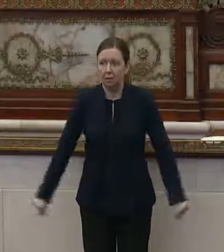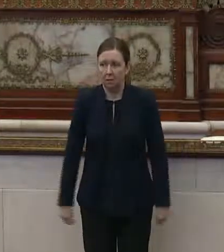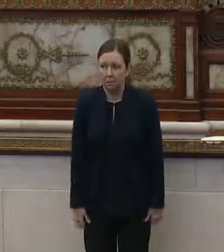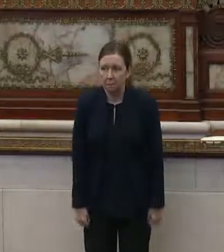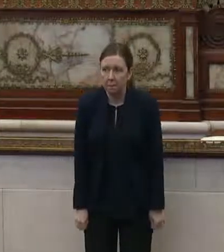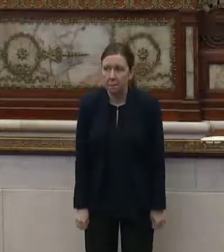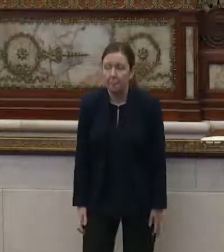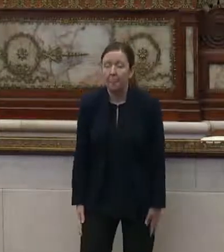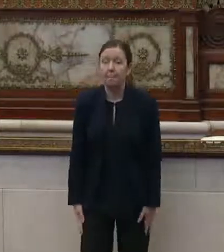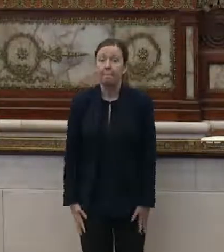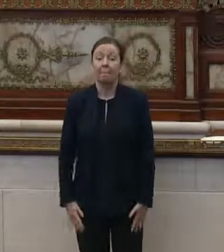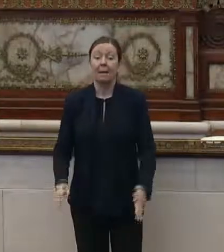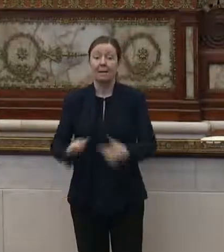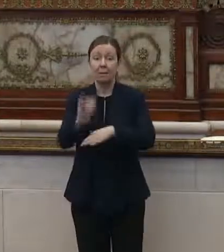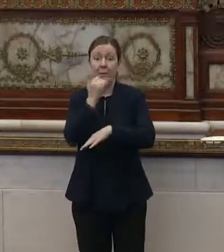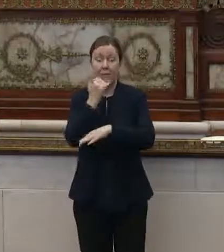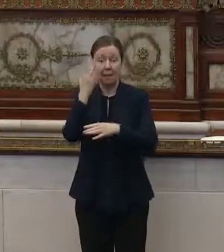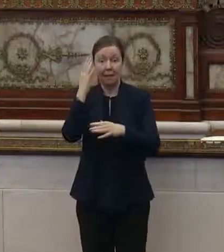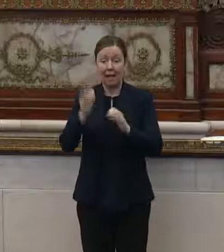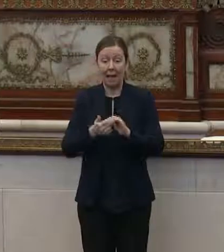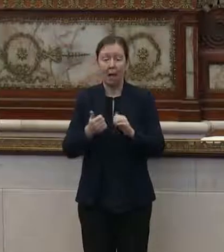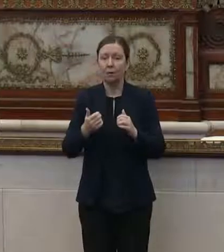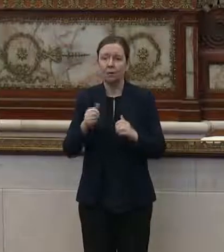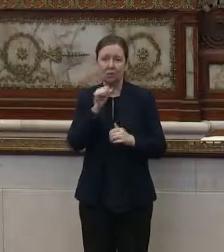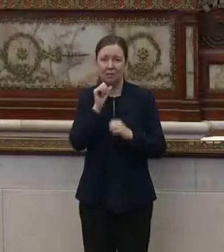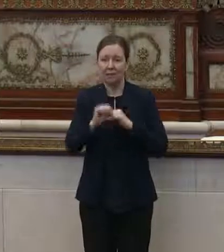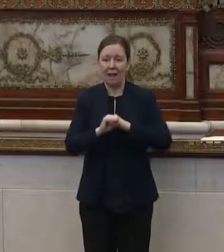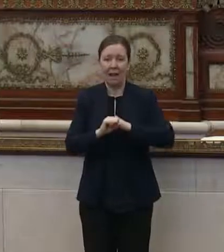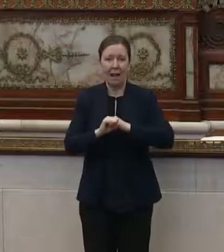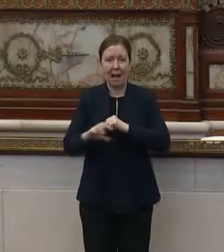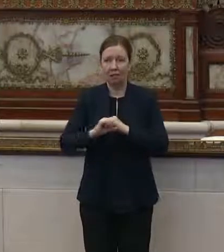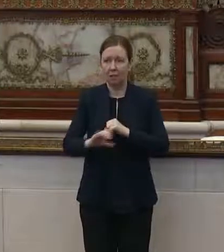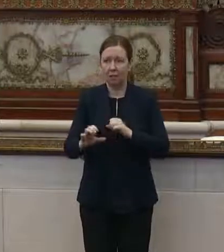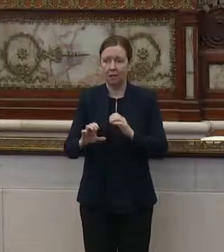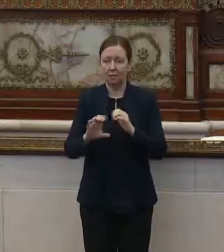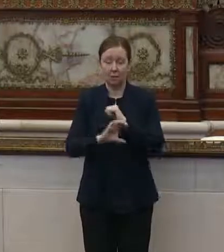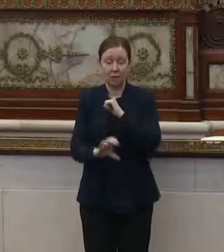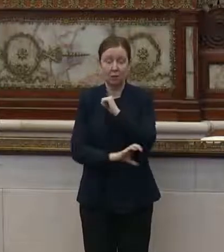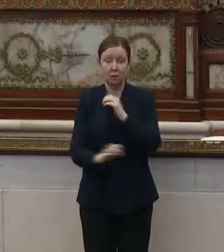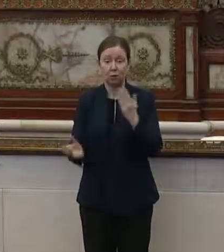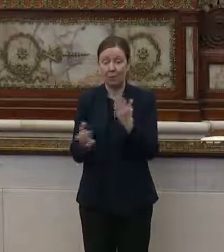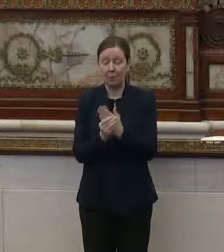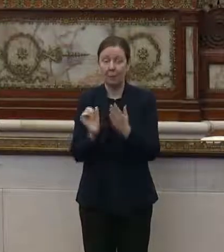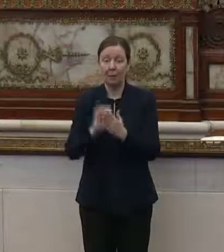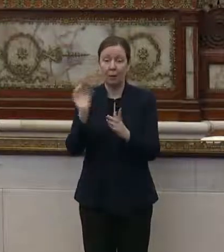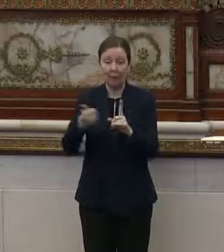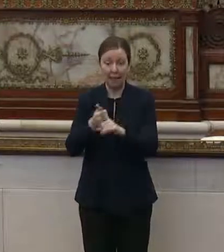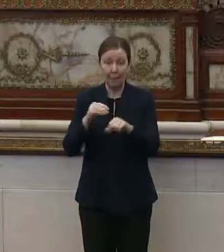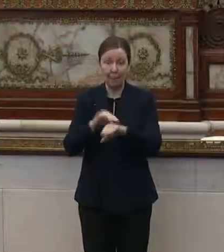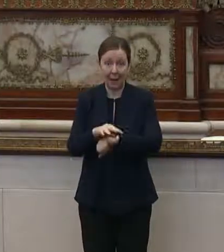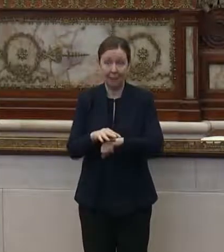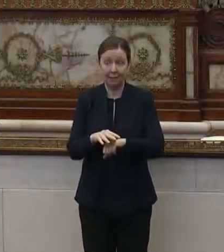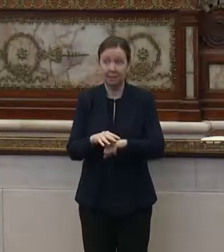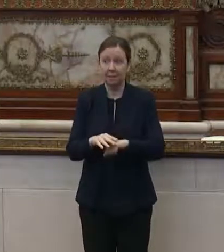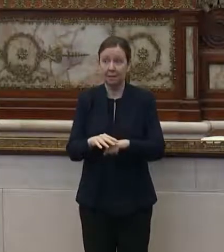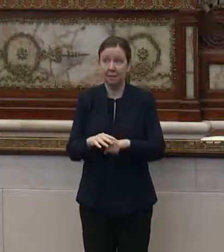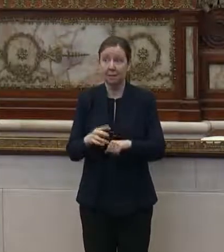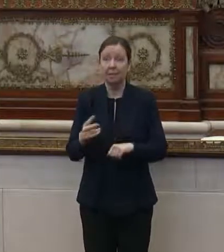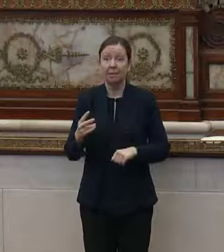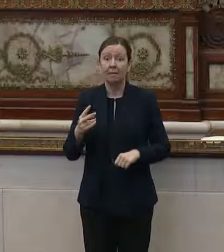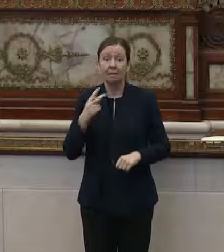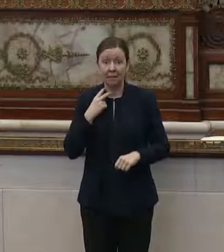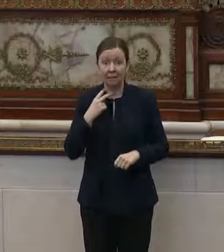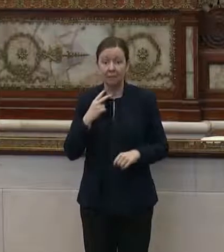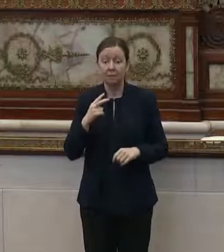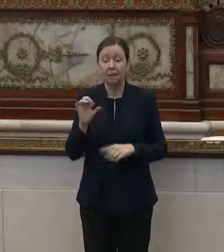was a mistake based on failing to advertise a constitutional amendment that would impact victims